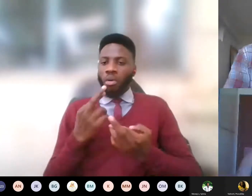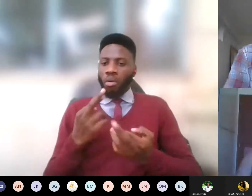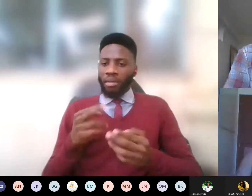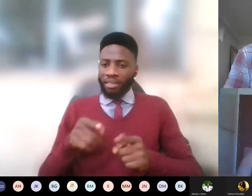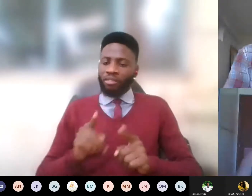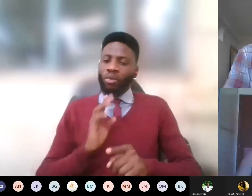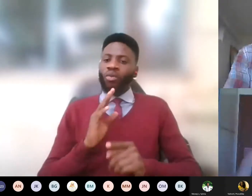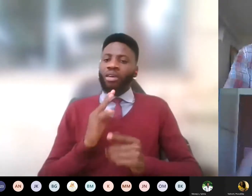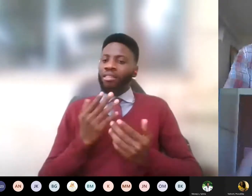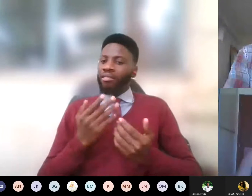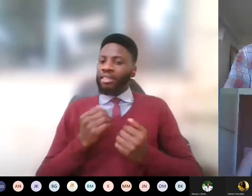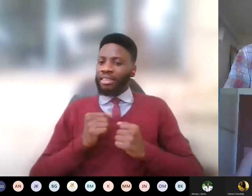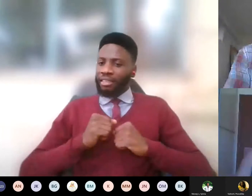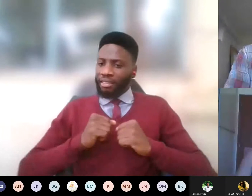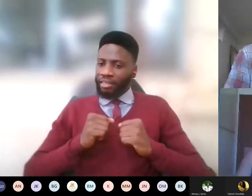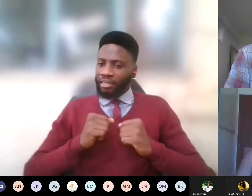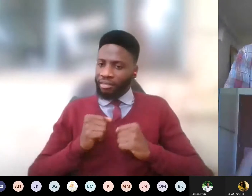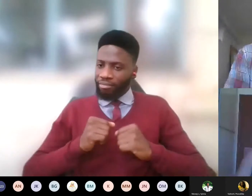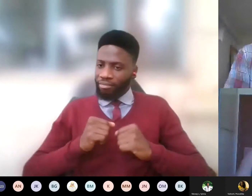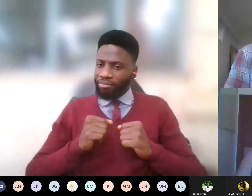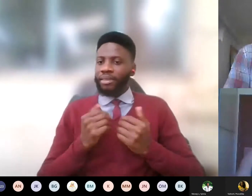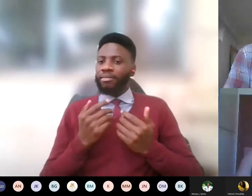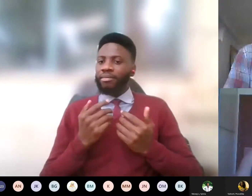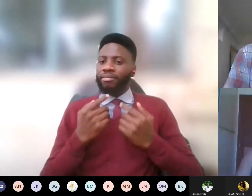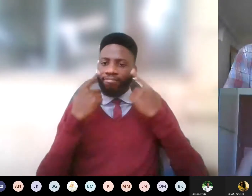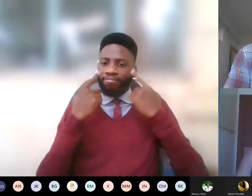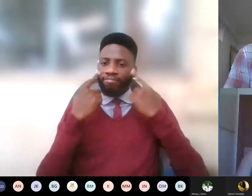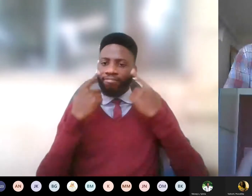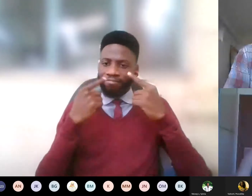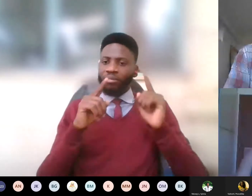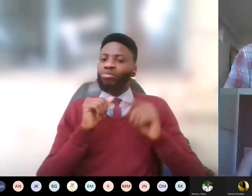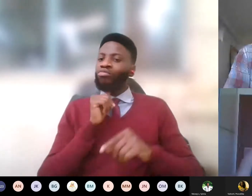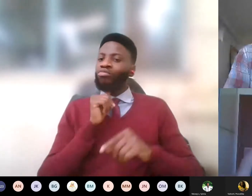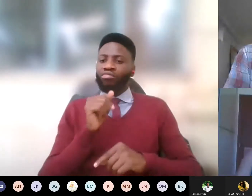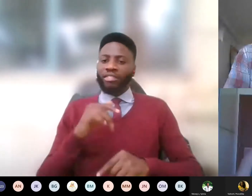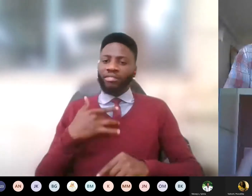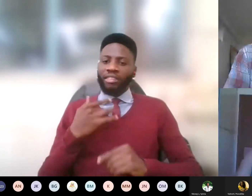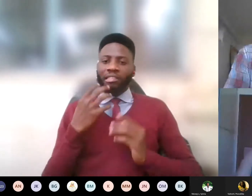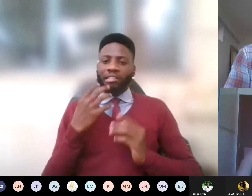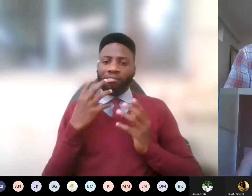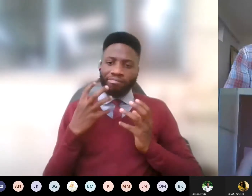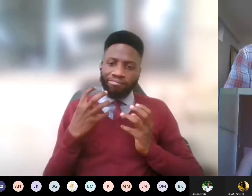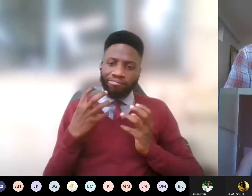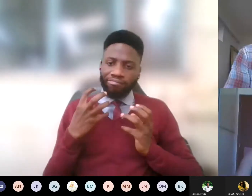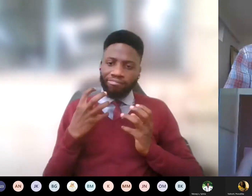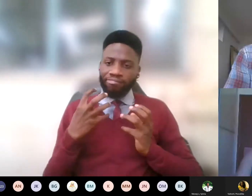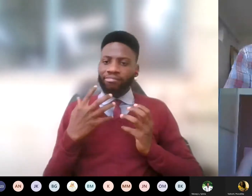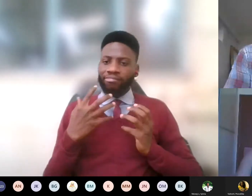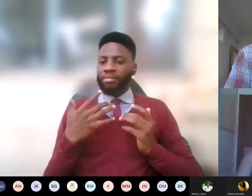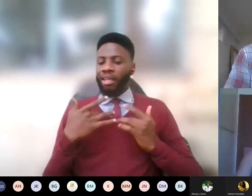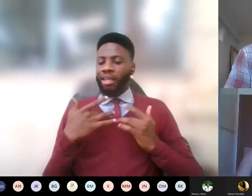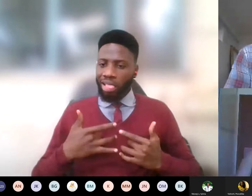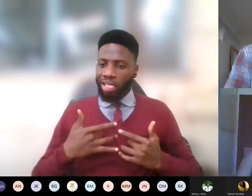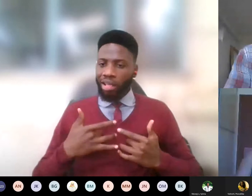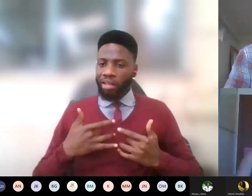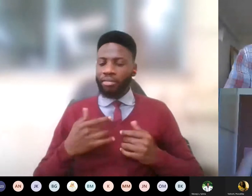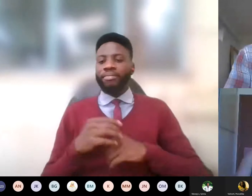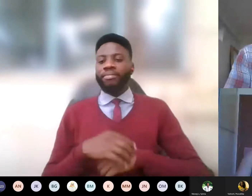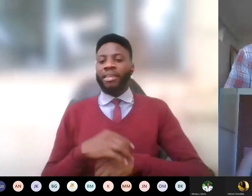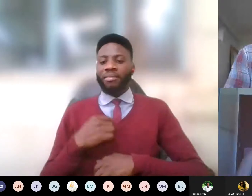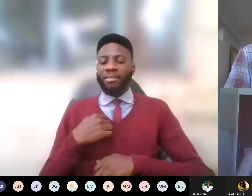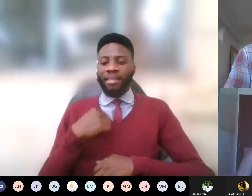Kenya, we talk about annual investments of $350 million, which about 35 billion